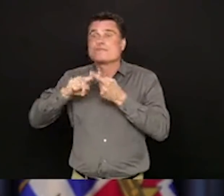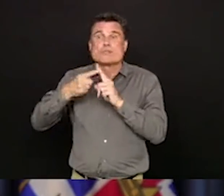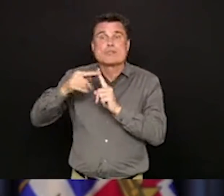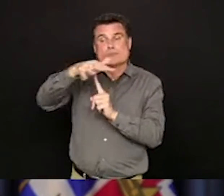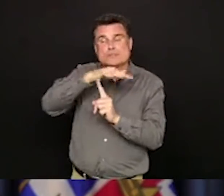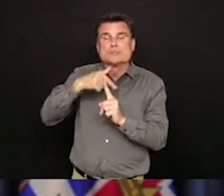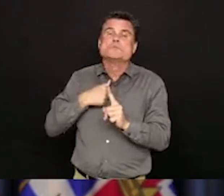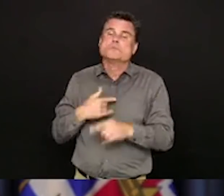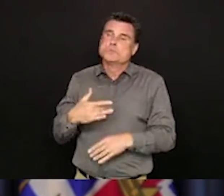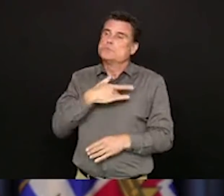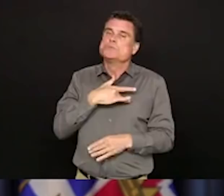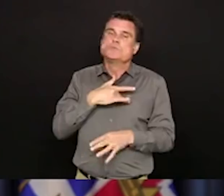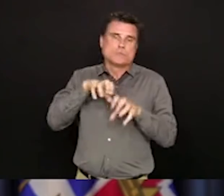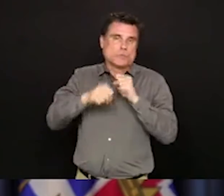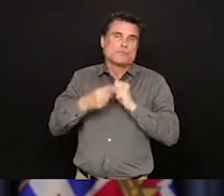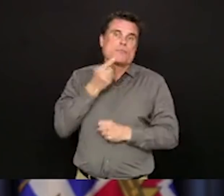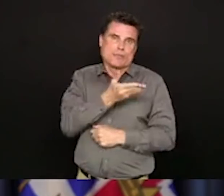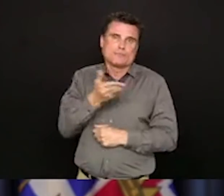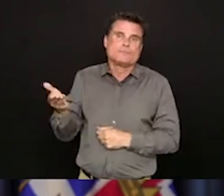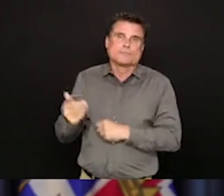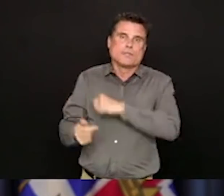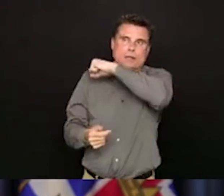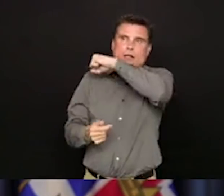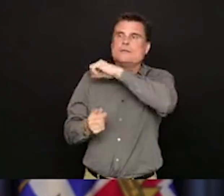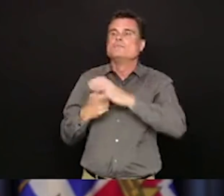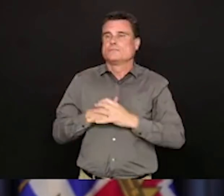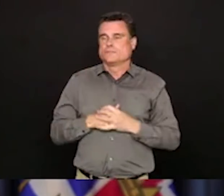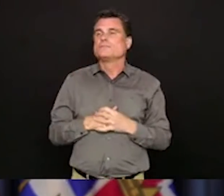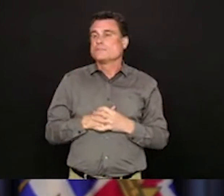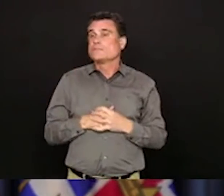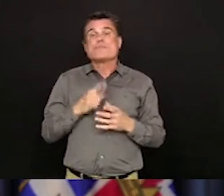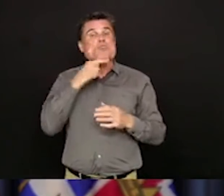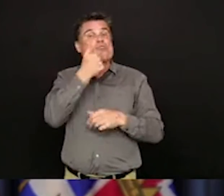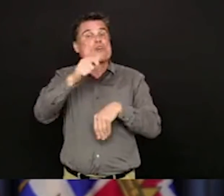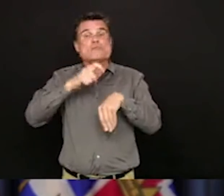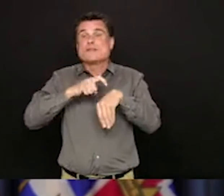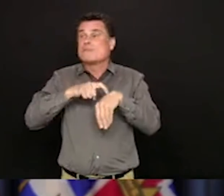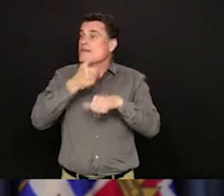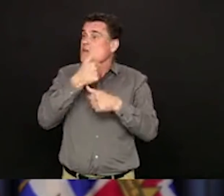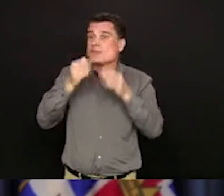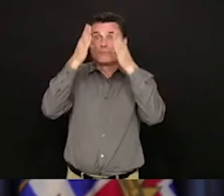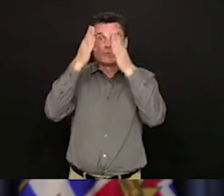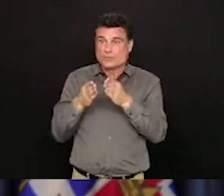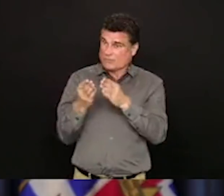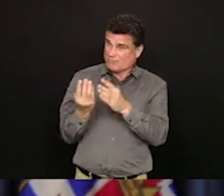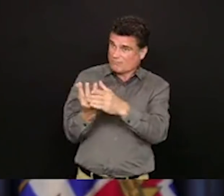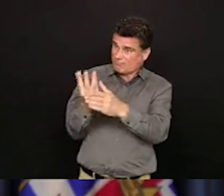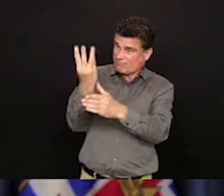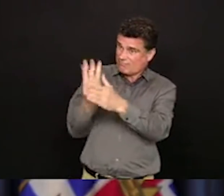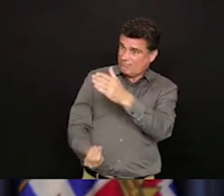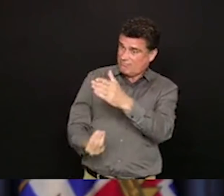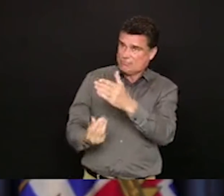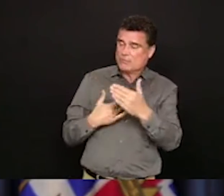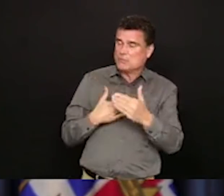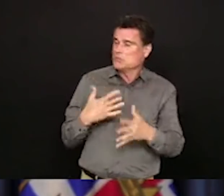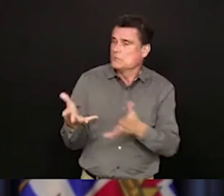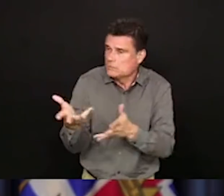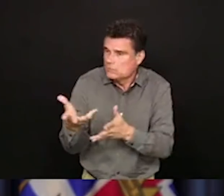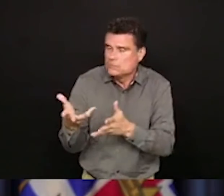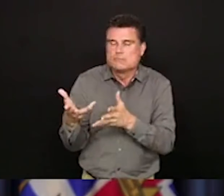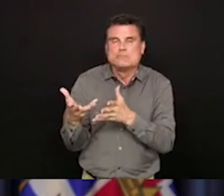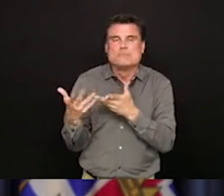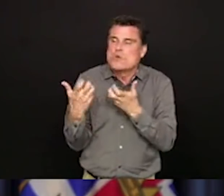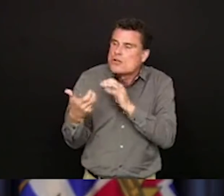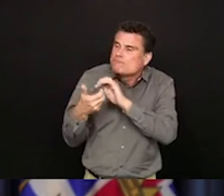all often separated from the ones they love in these very important moments in families and